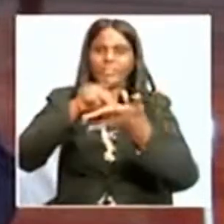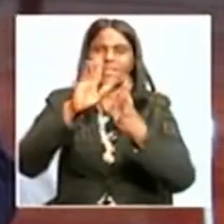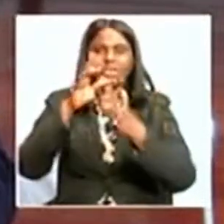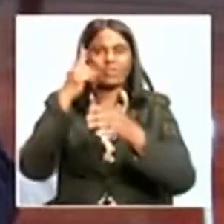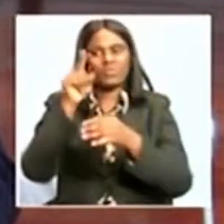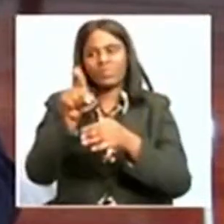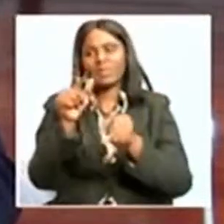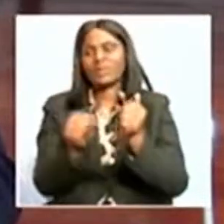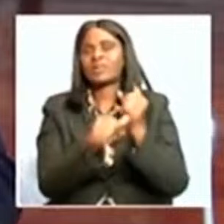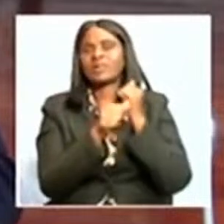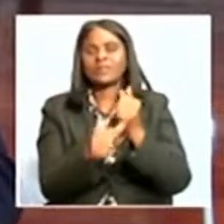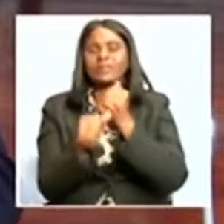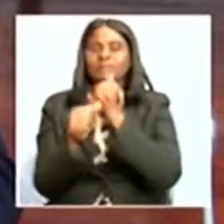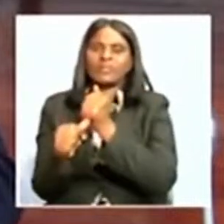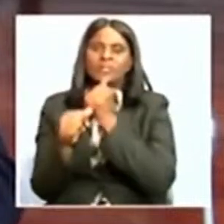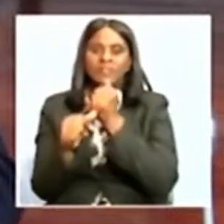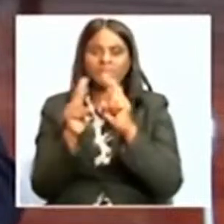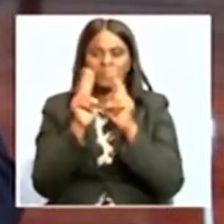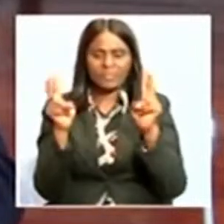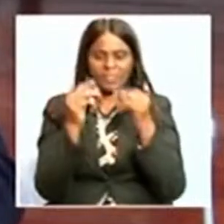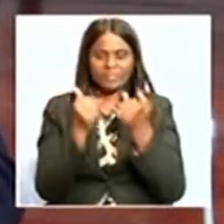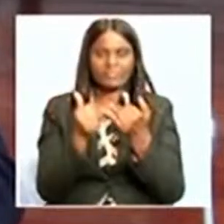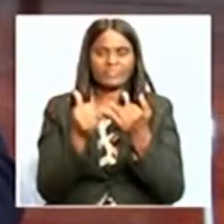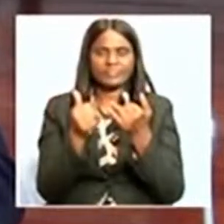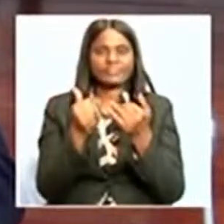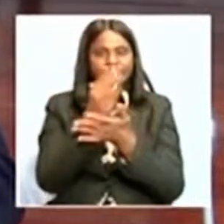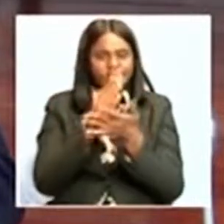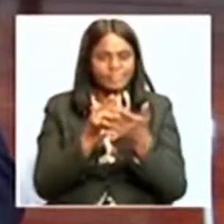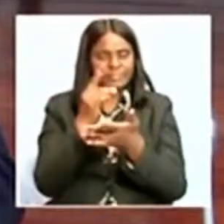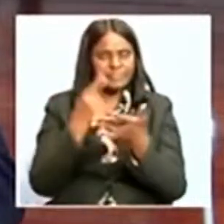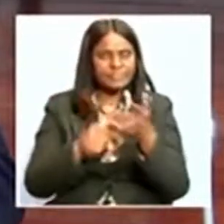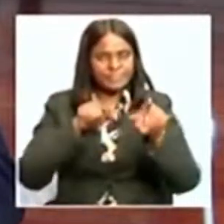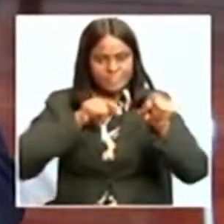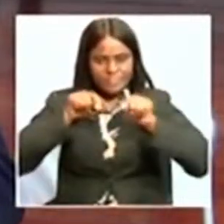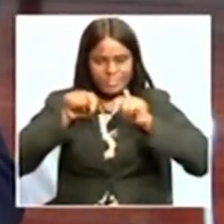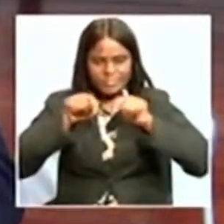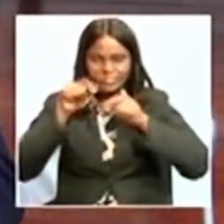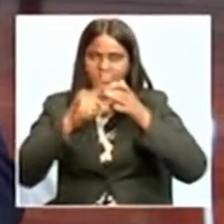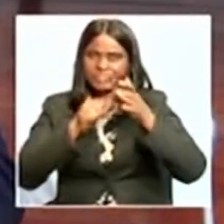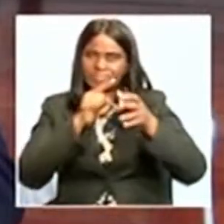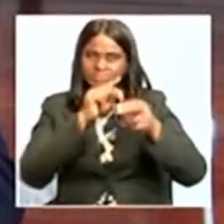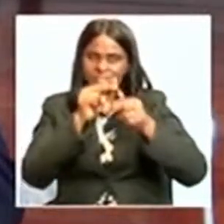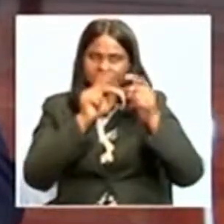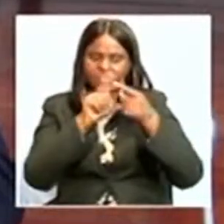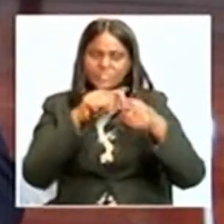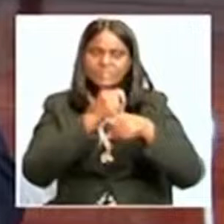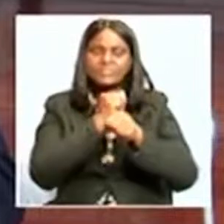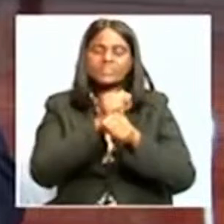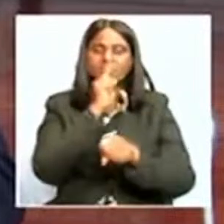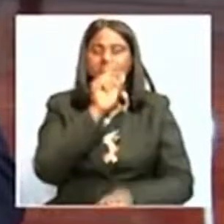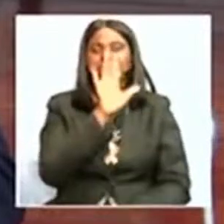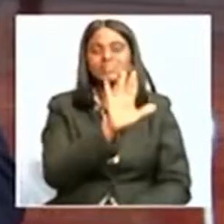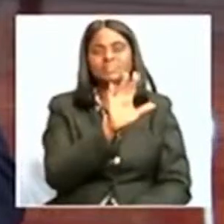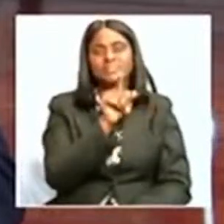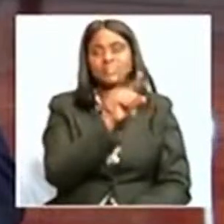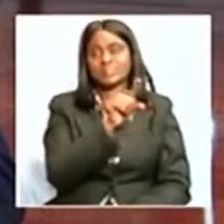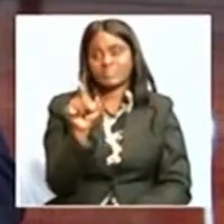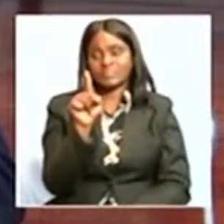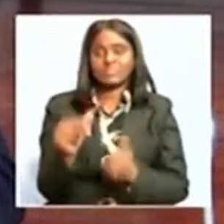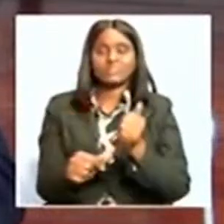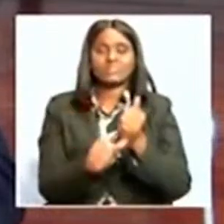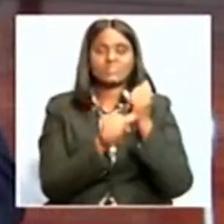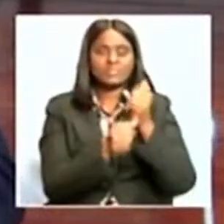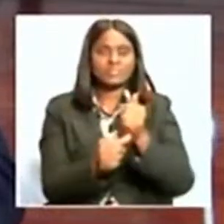the agents. So it's some kind of regulation that is meant to ensure that the